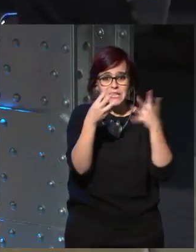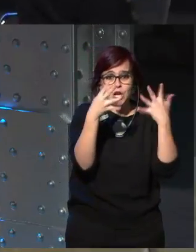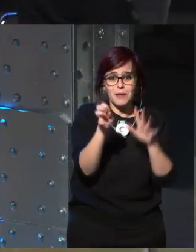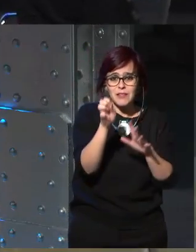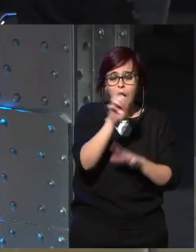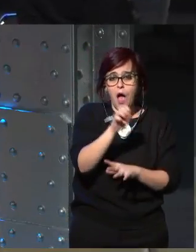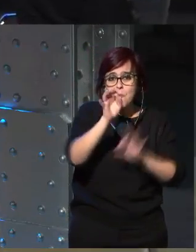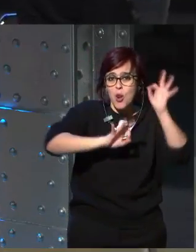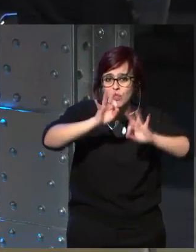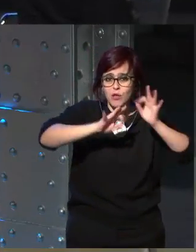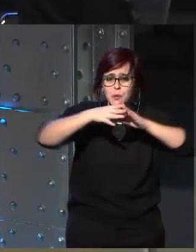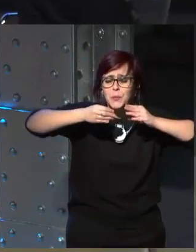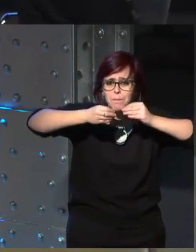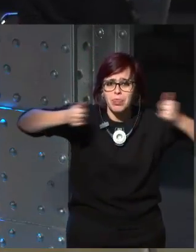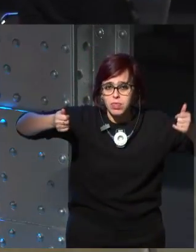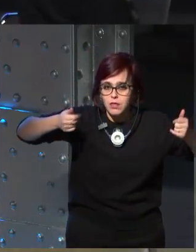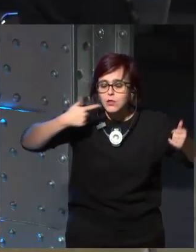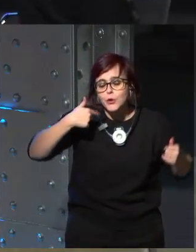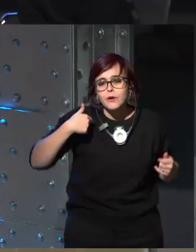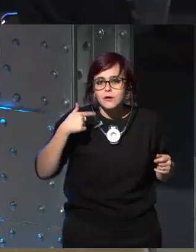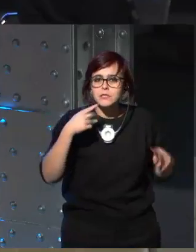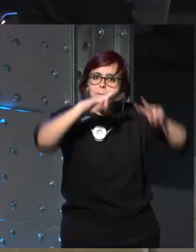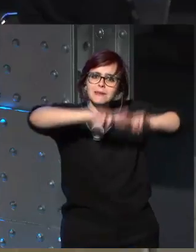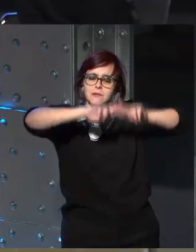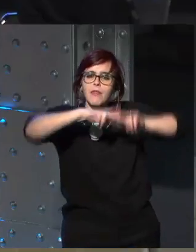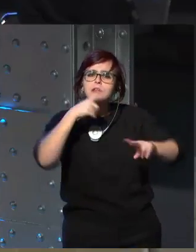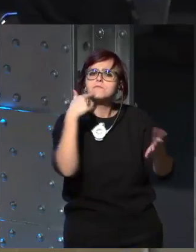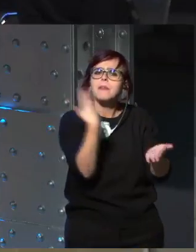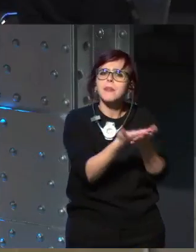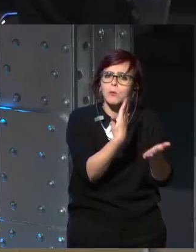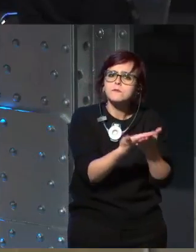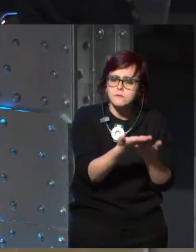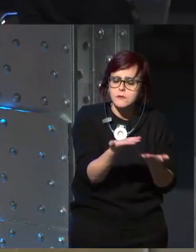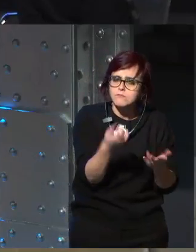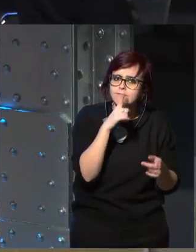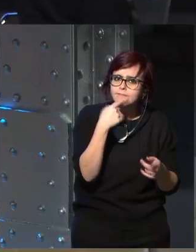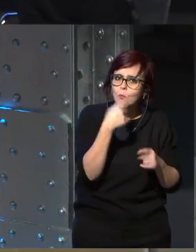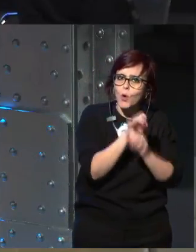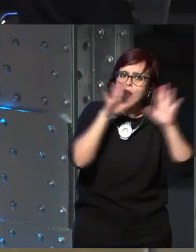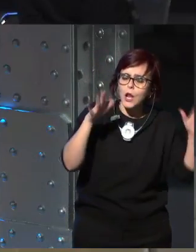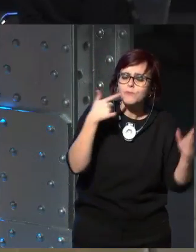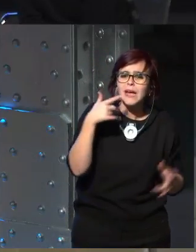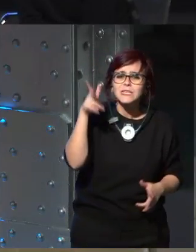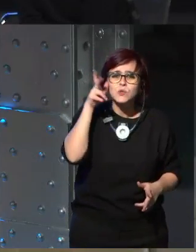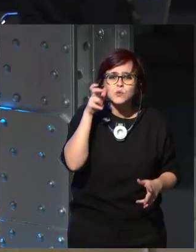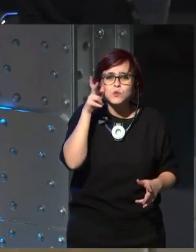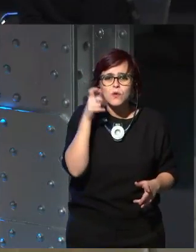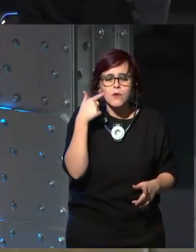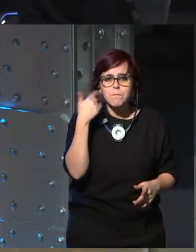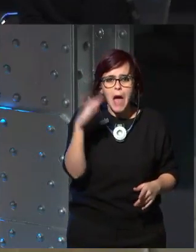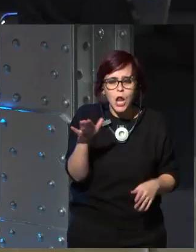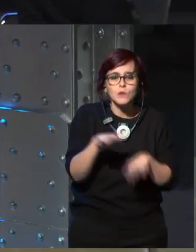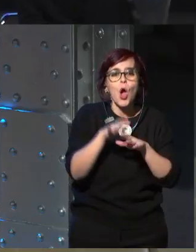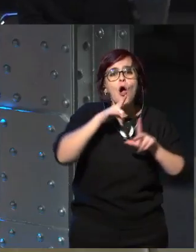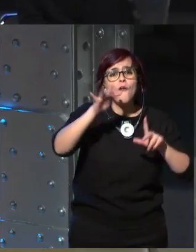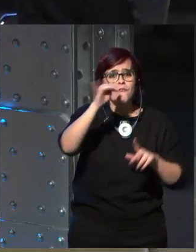out because psychoacoustic research has shown that at any given moment we can only hear certain frequencies. So if they take out the frequencies